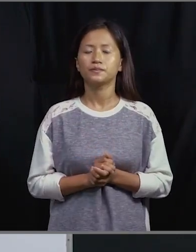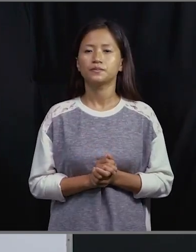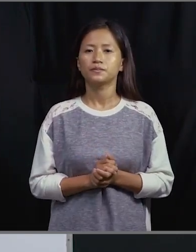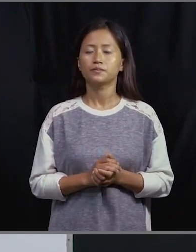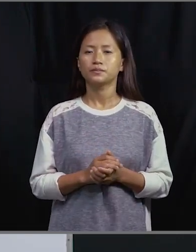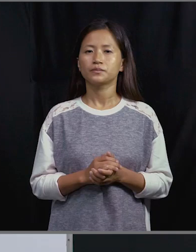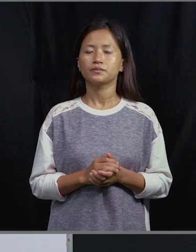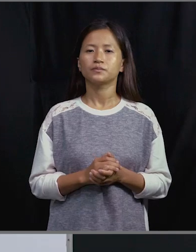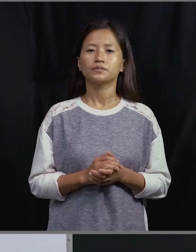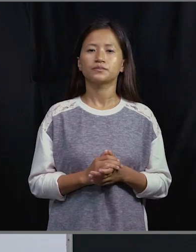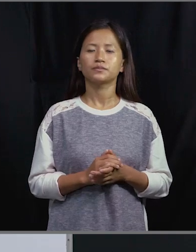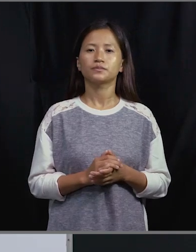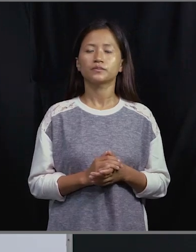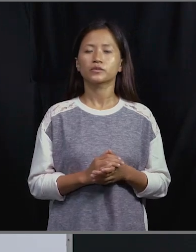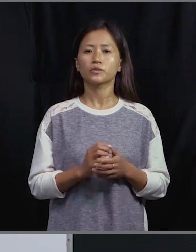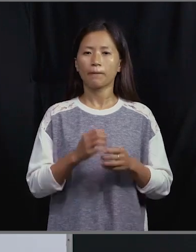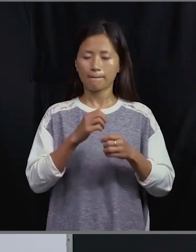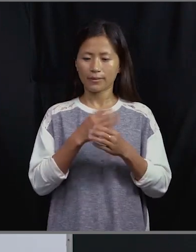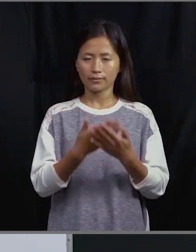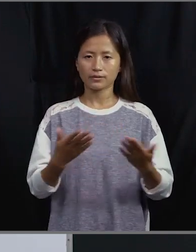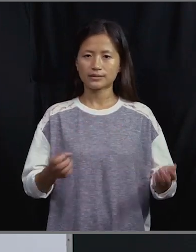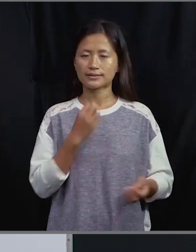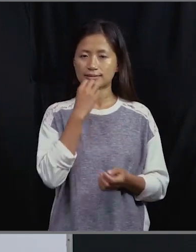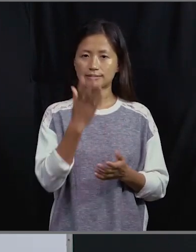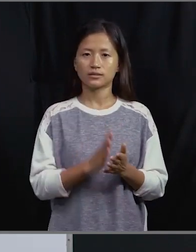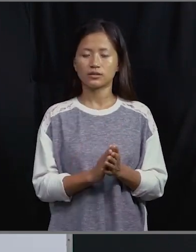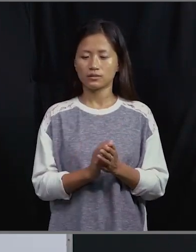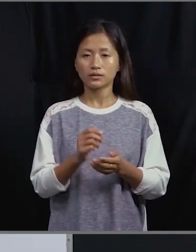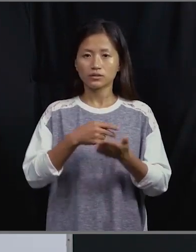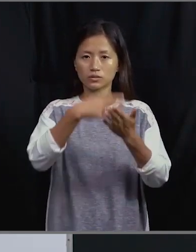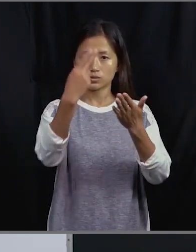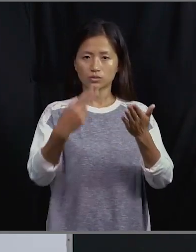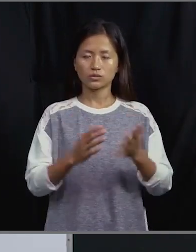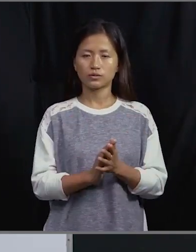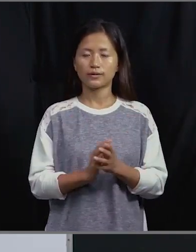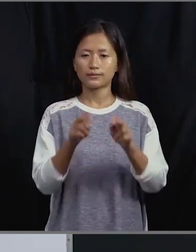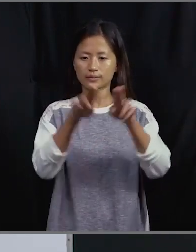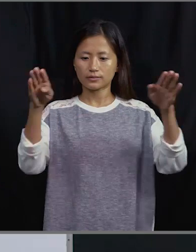To make things easier, let us draw a table.